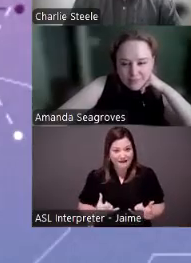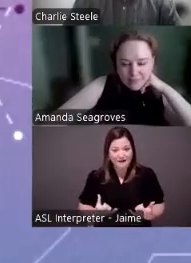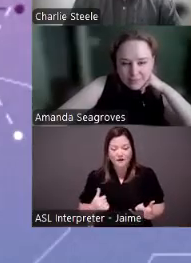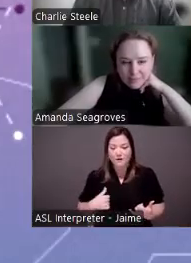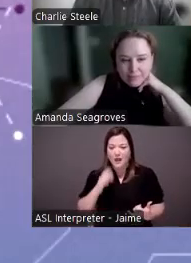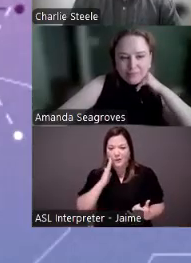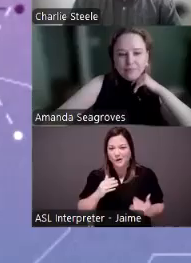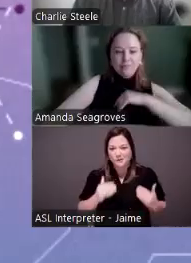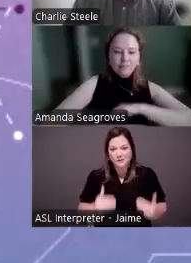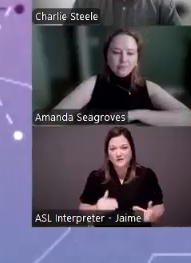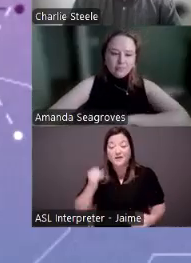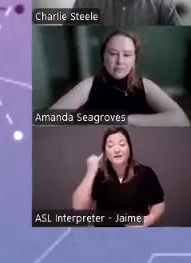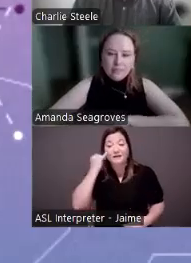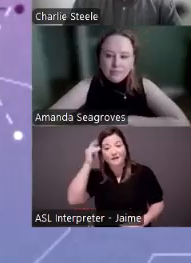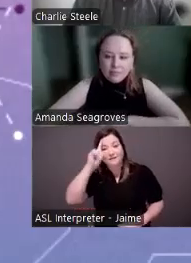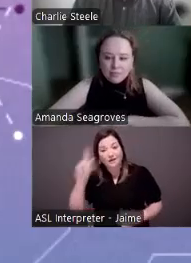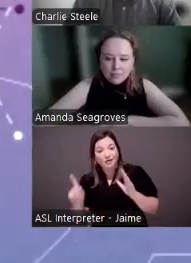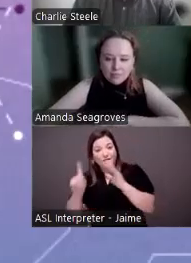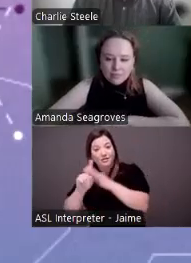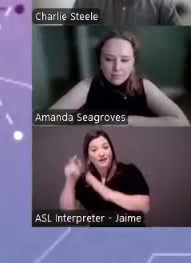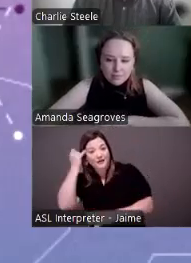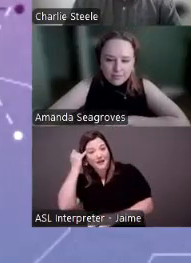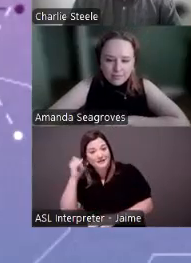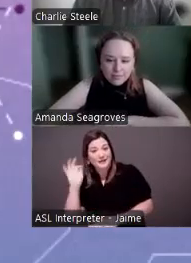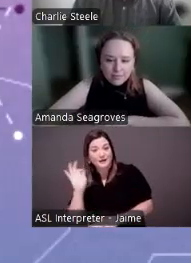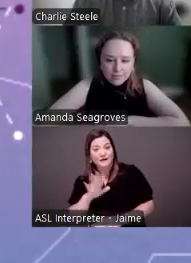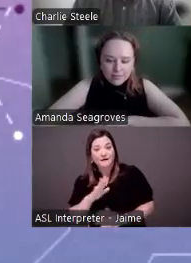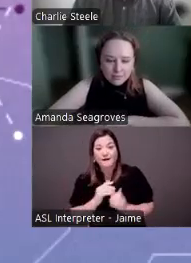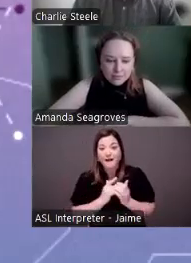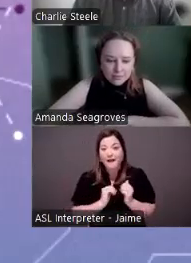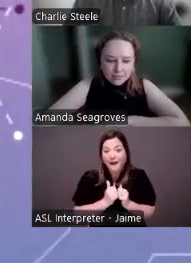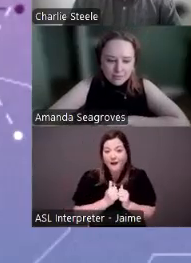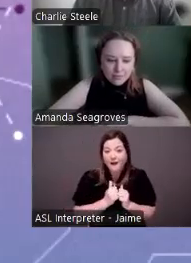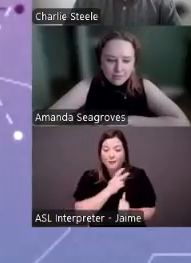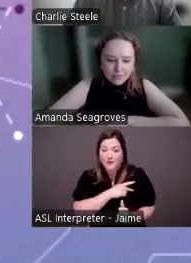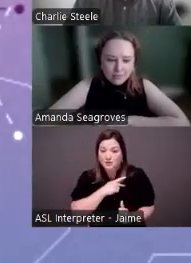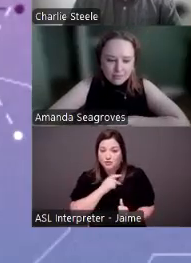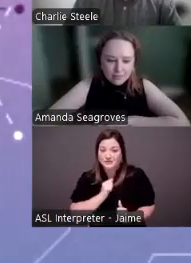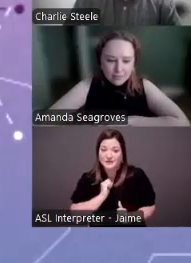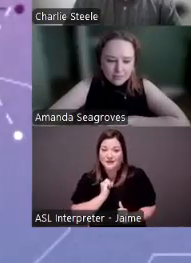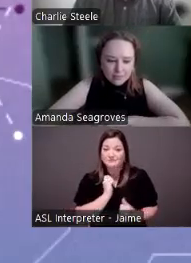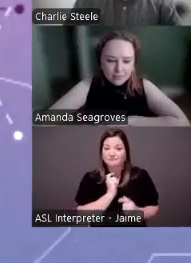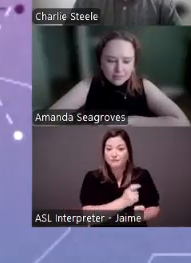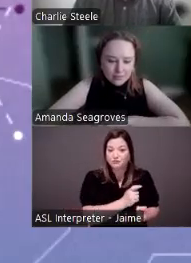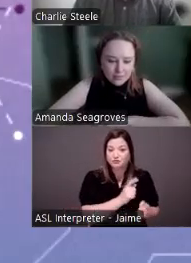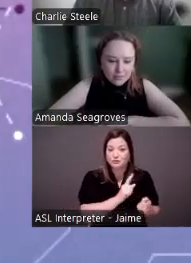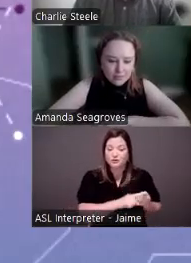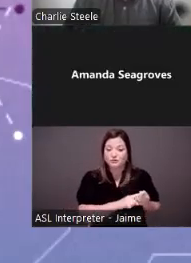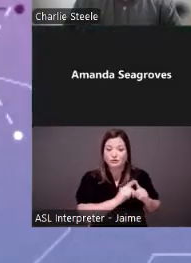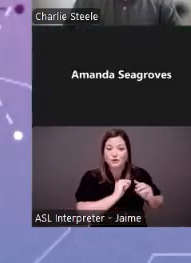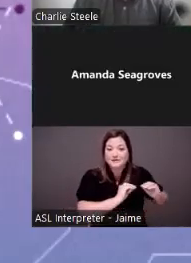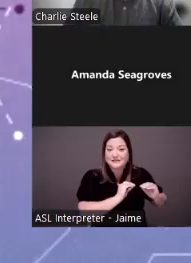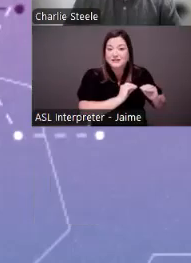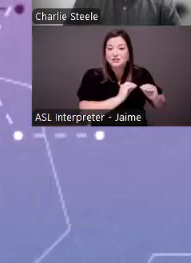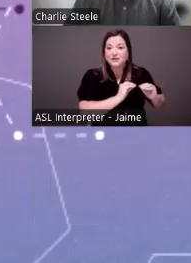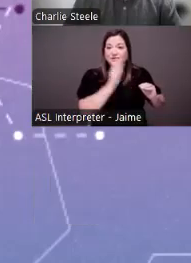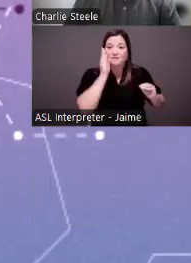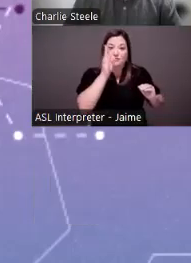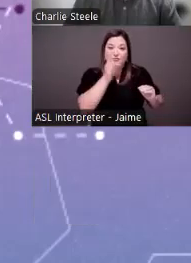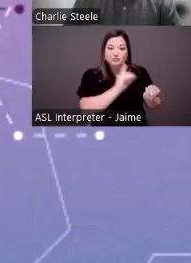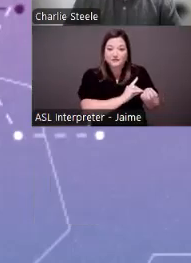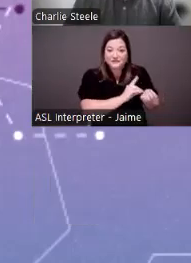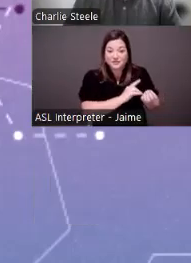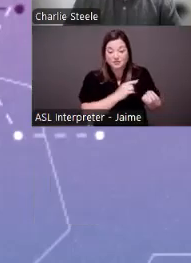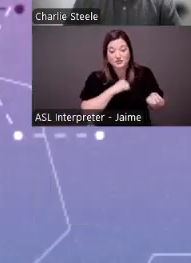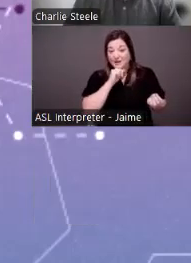on. If anyone does have any ideas of how else patients can contribute to healthcare leadership and help mentor future clinicians, I would love to hear it at the